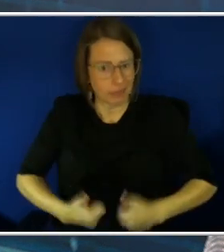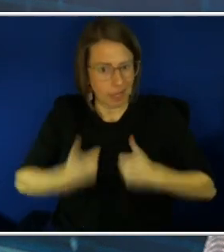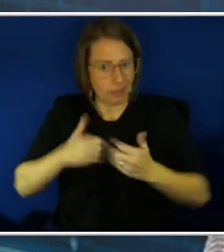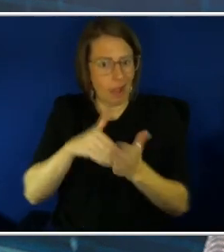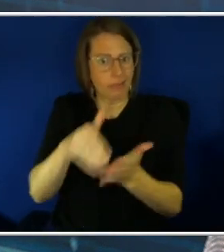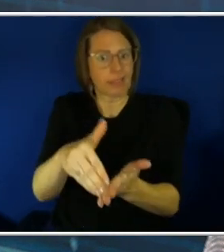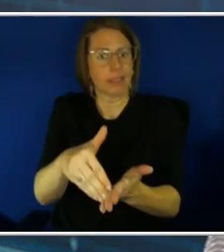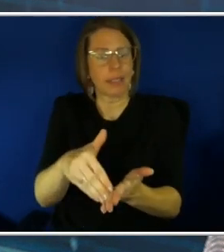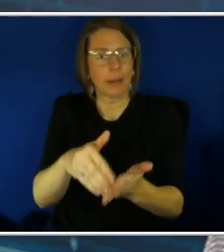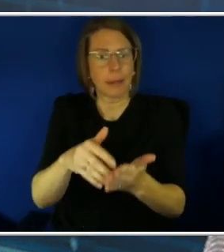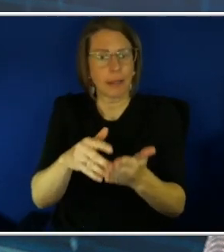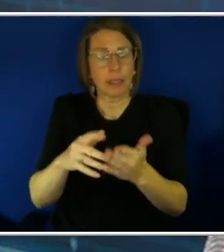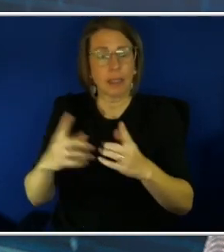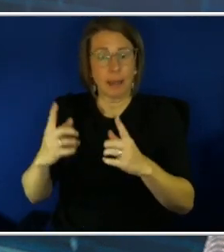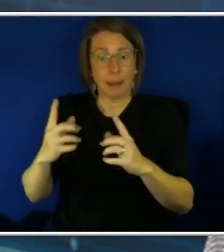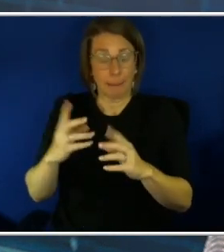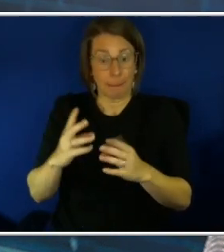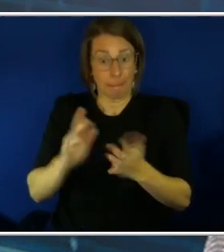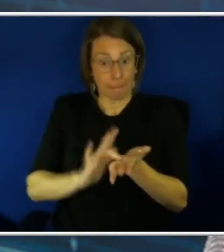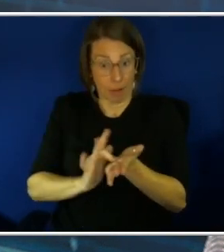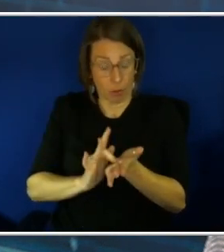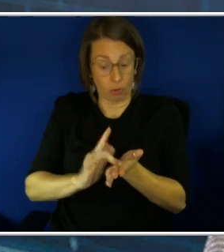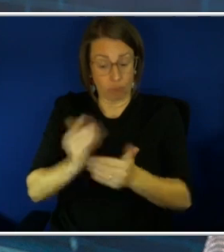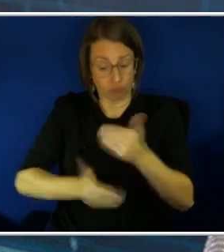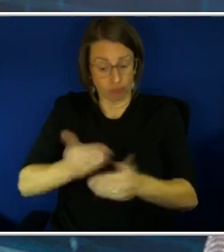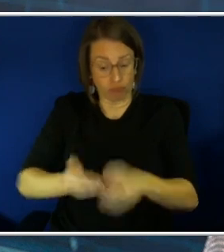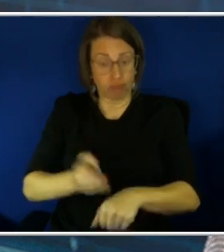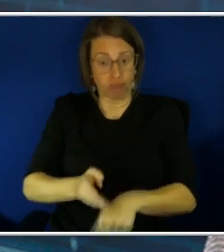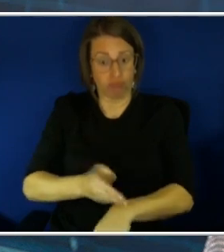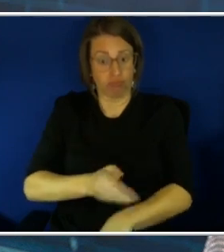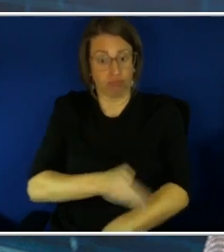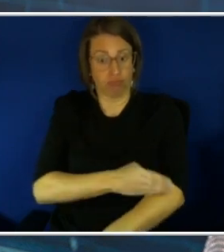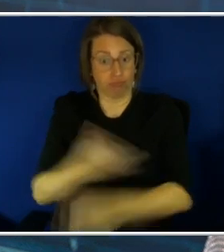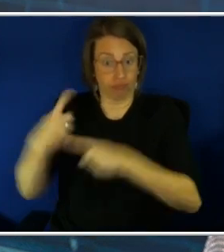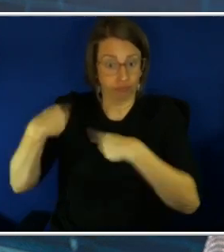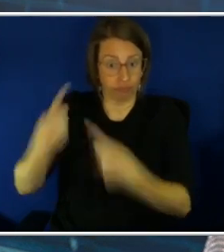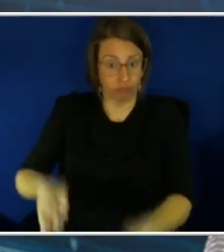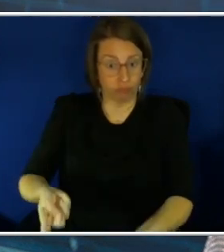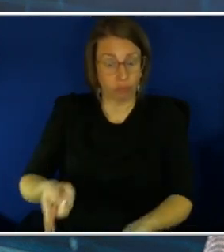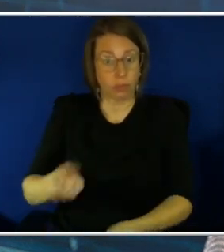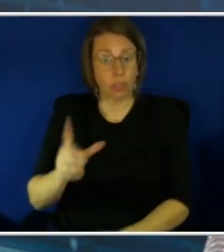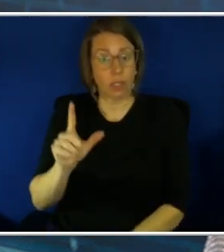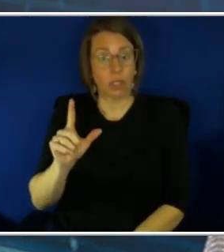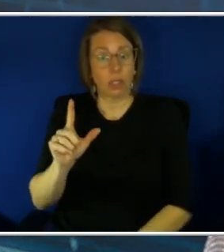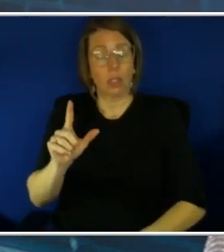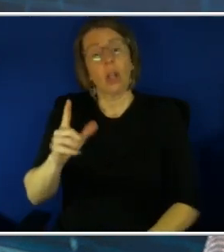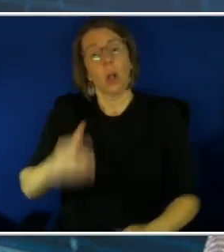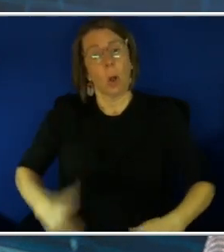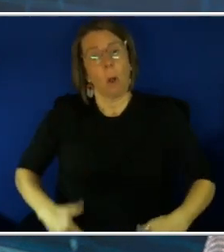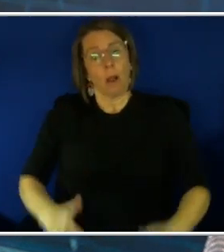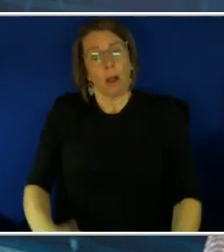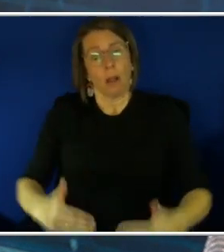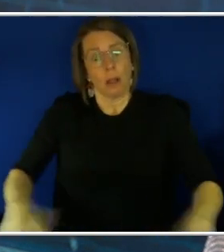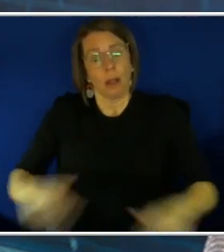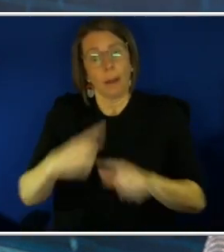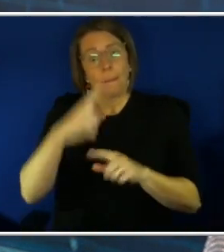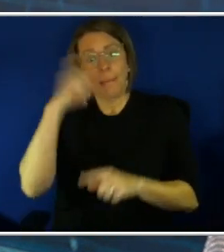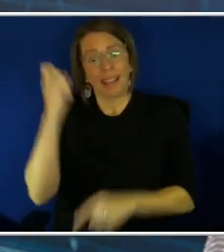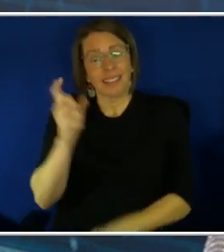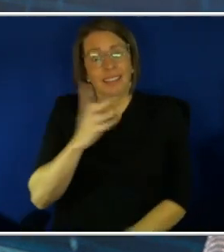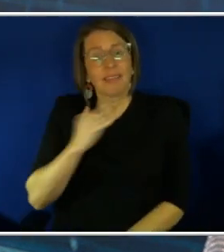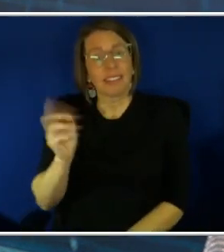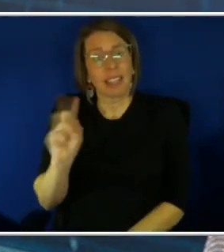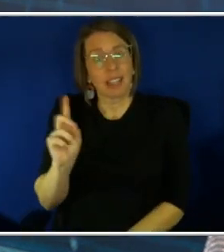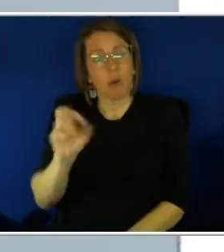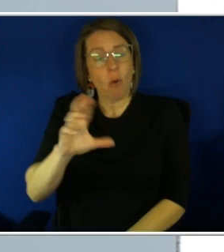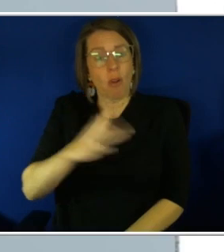of amputations happening every day in America, largely toe and lower leg amputations related to diabetes or cardiovascular